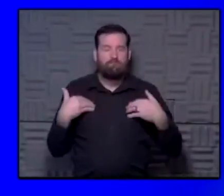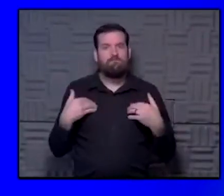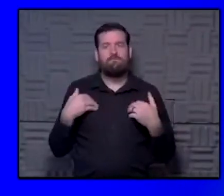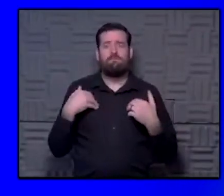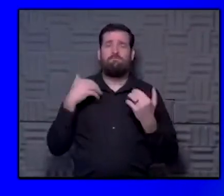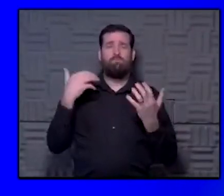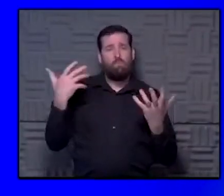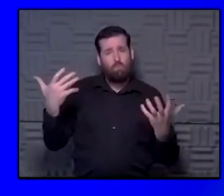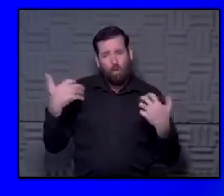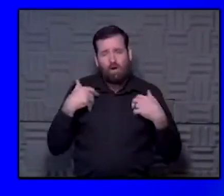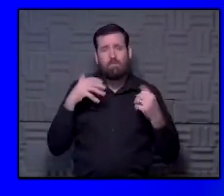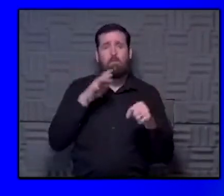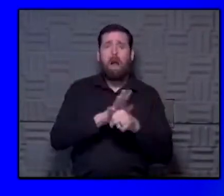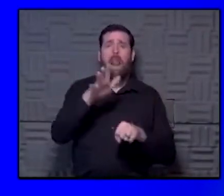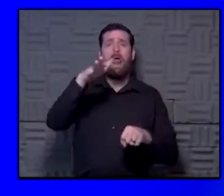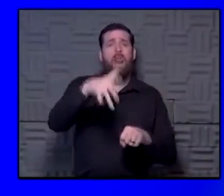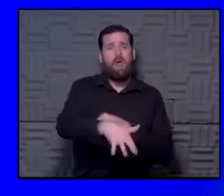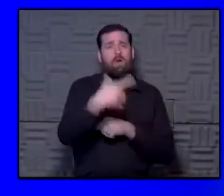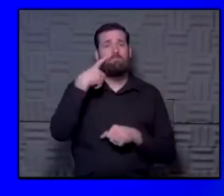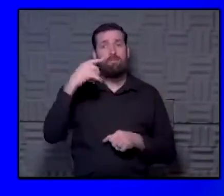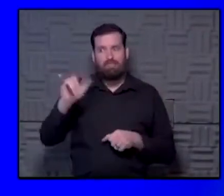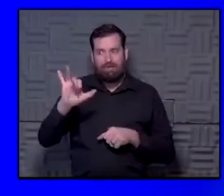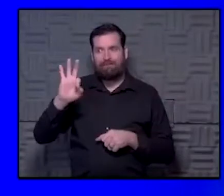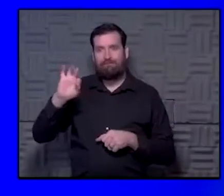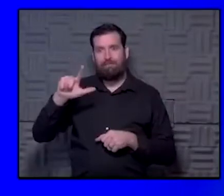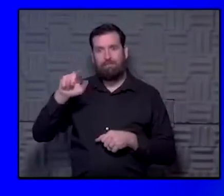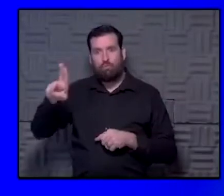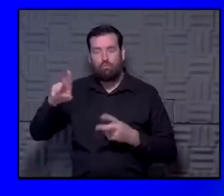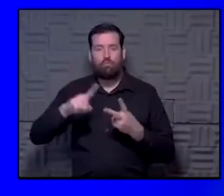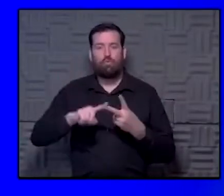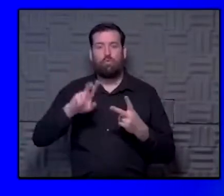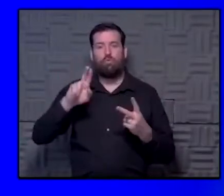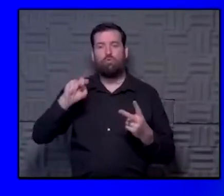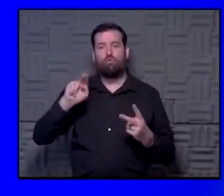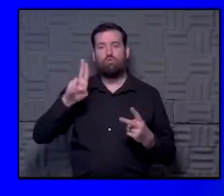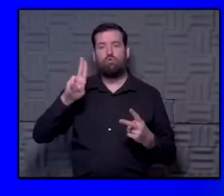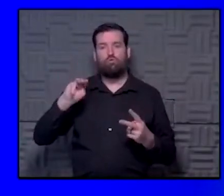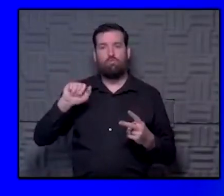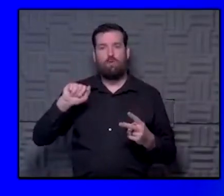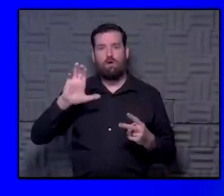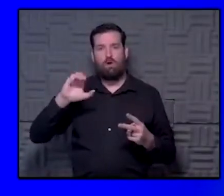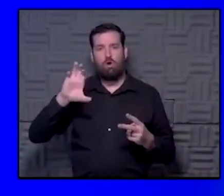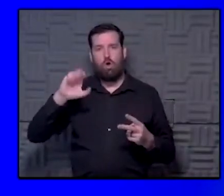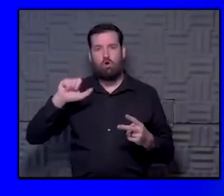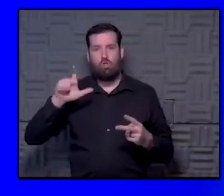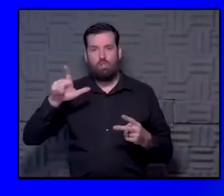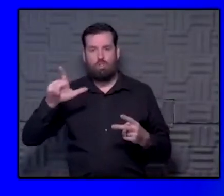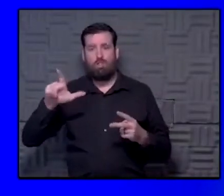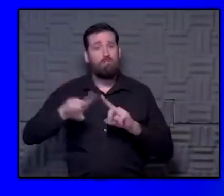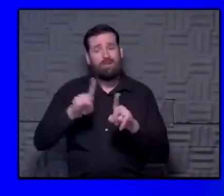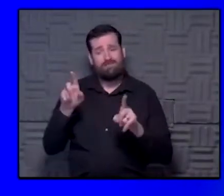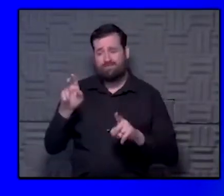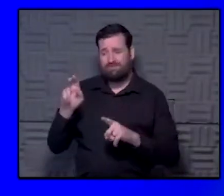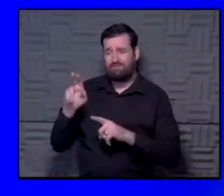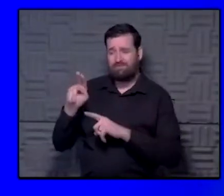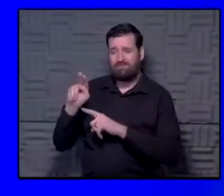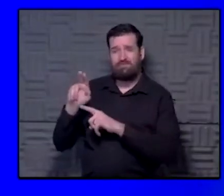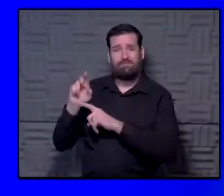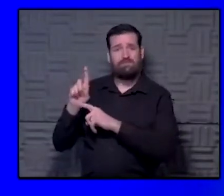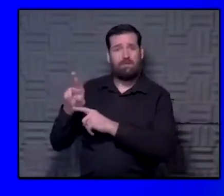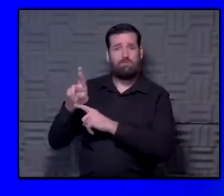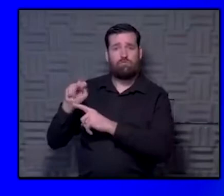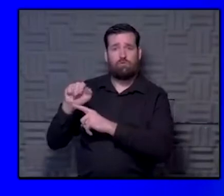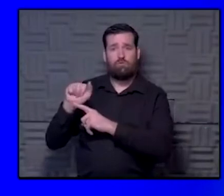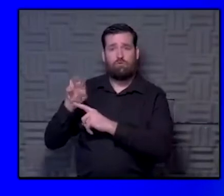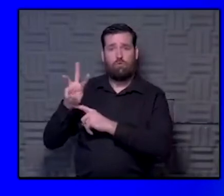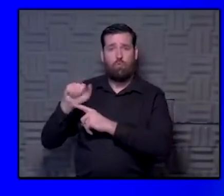surplus supply like we do for influenza vaccine or pneumococcal vaccine. But I think Dr. Nawalanic said it greatly about